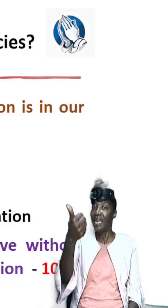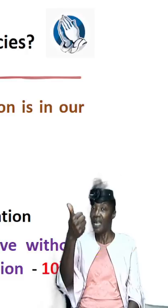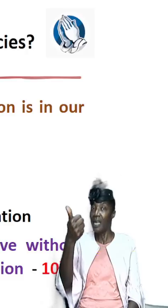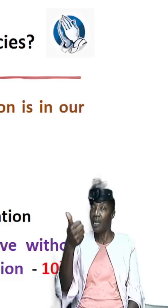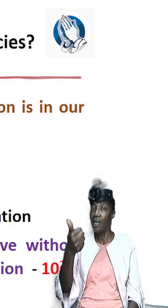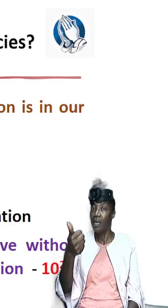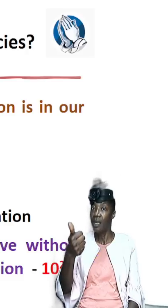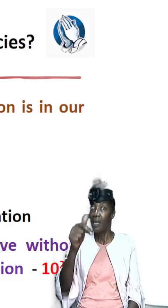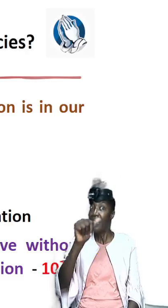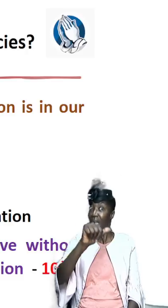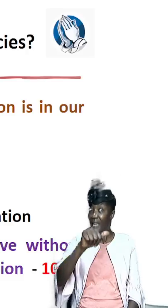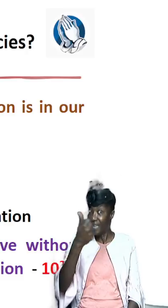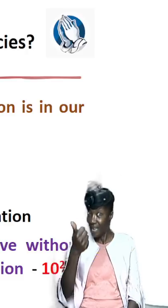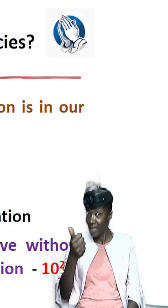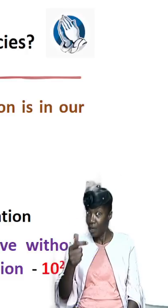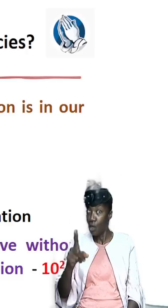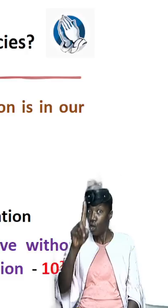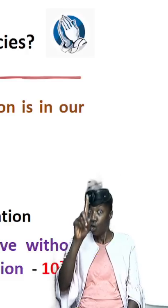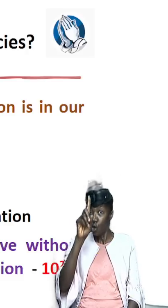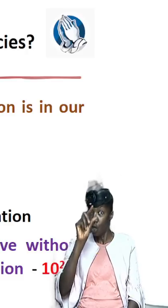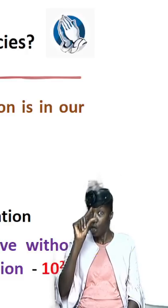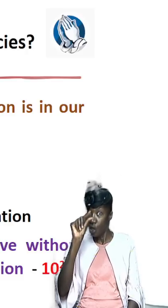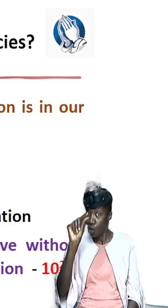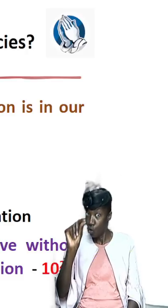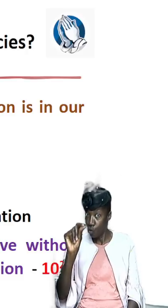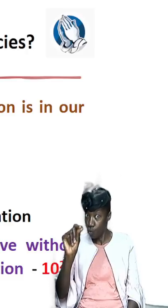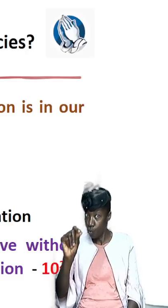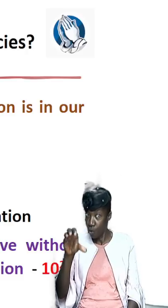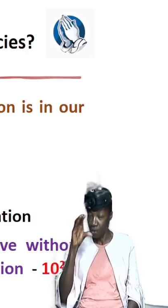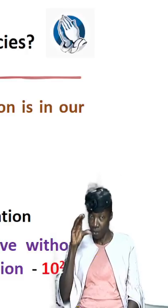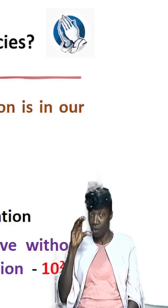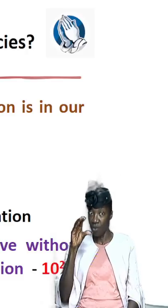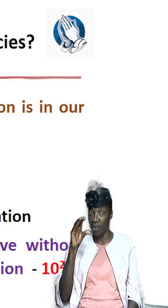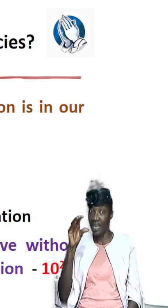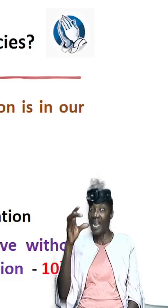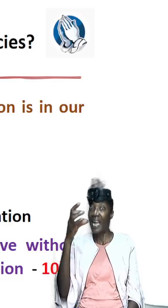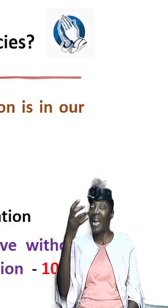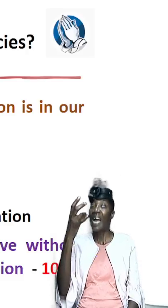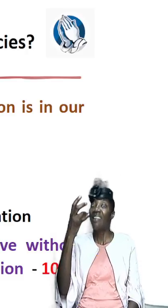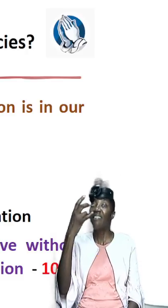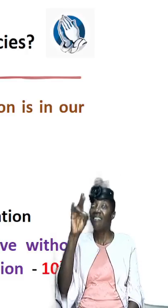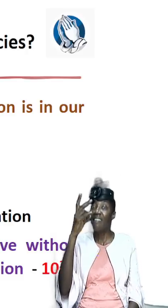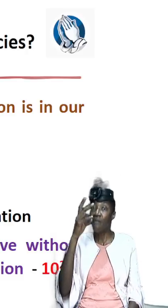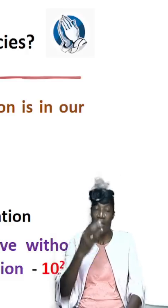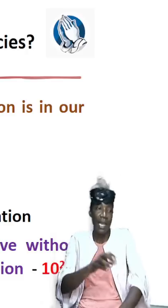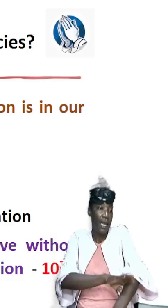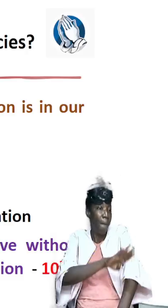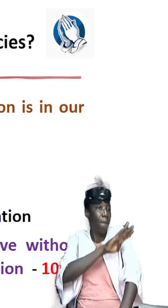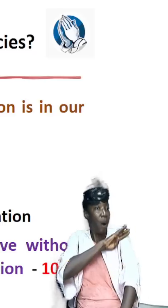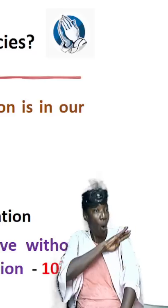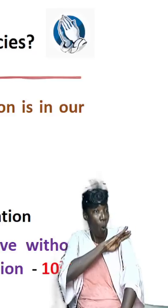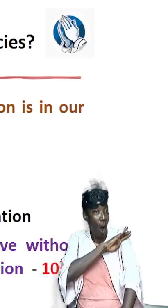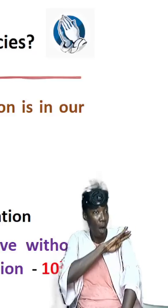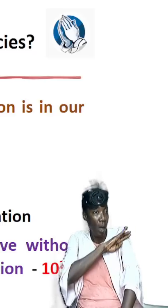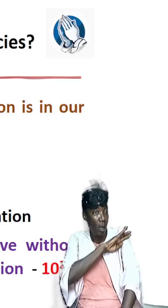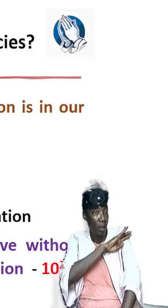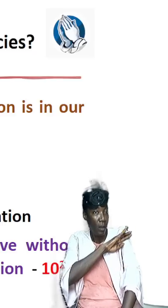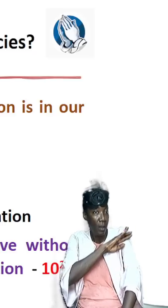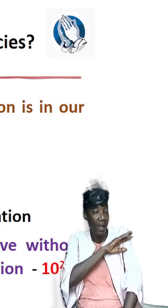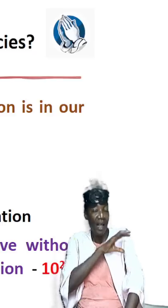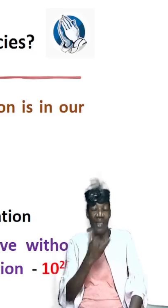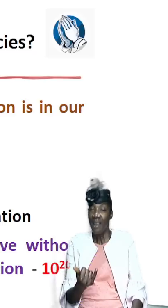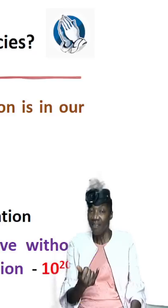Not 10 to the 80 power, no, you know. Because that was the amount of atoms that exist in